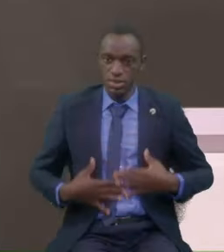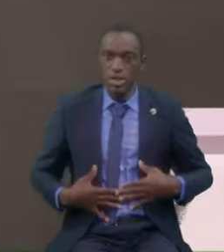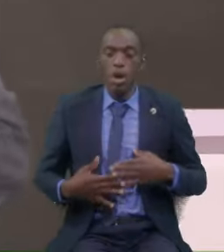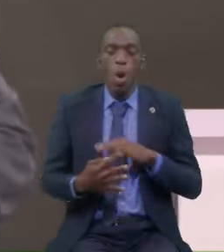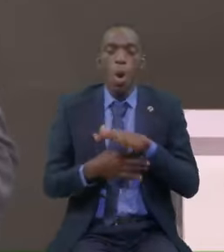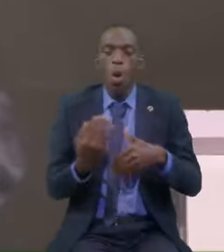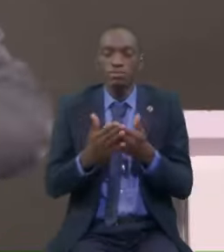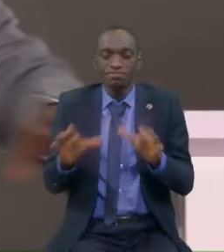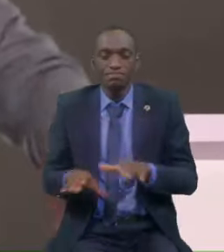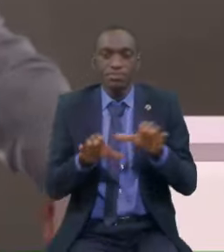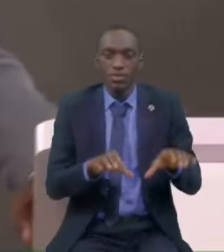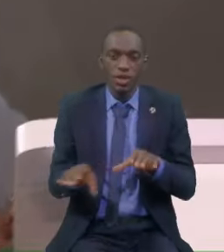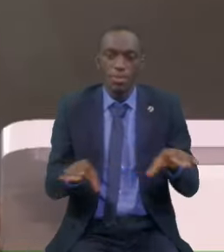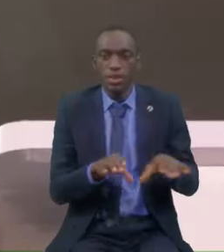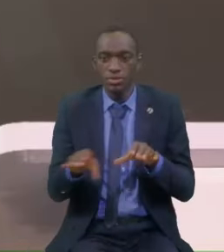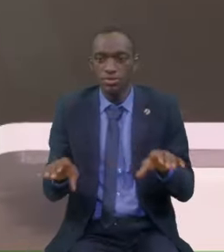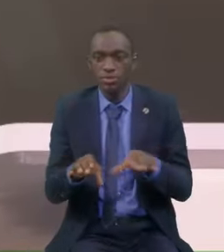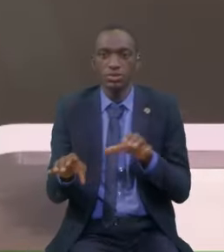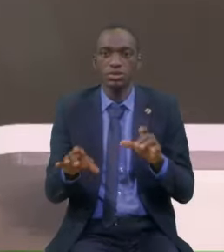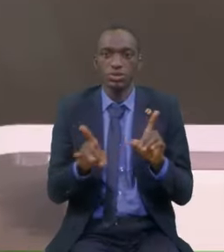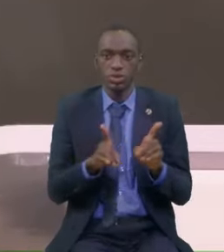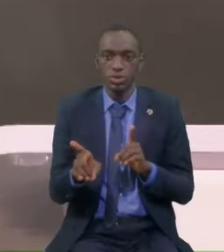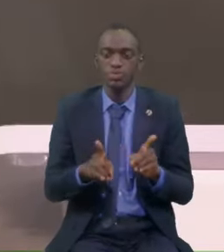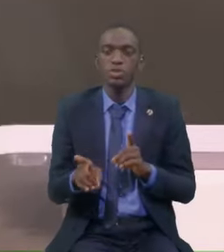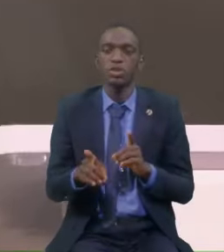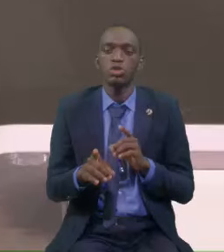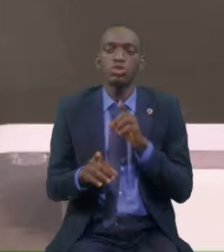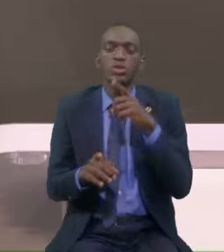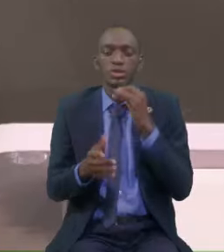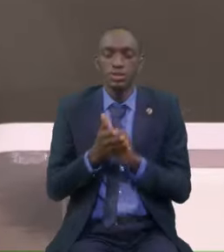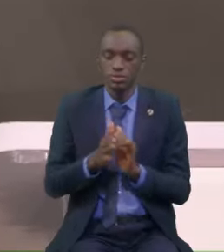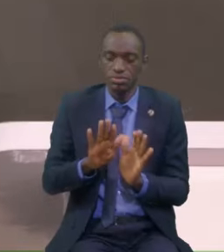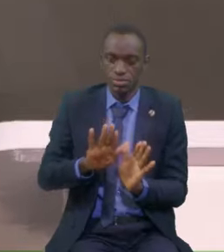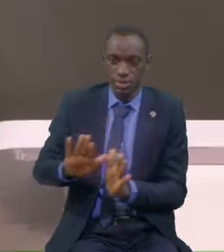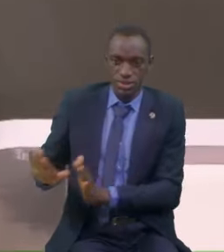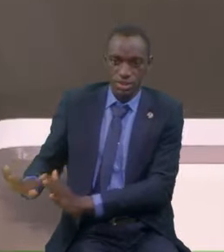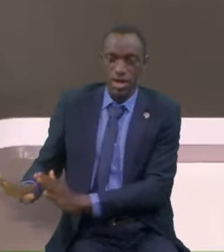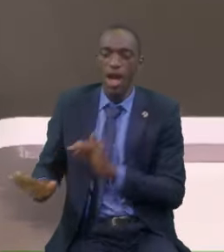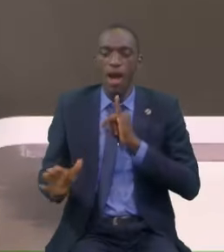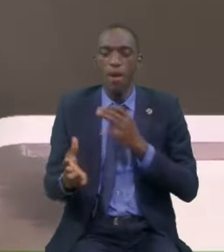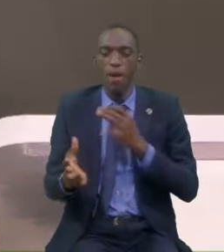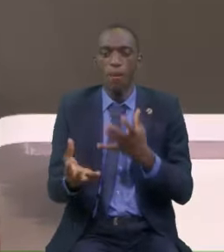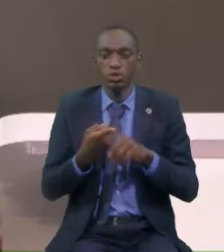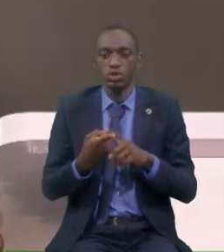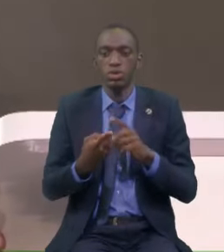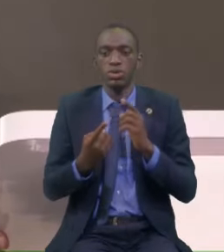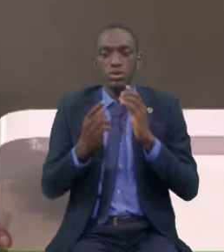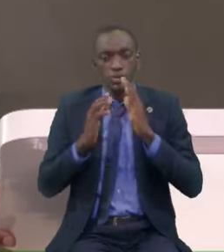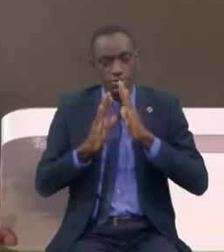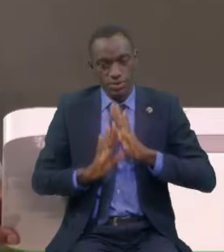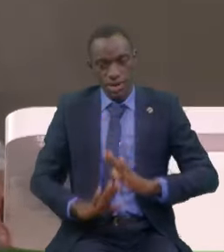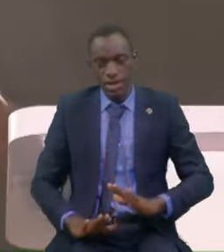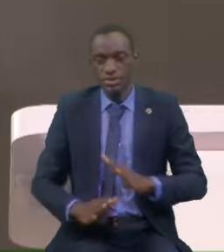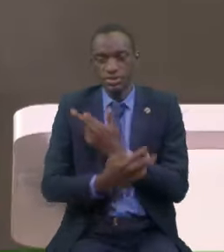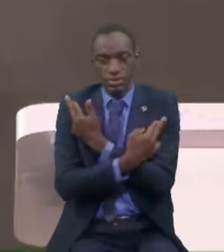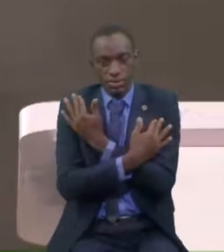you go aside. I want you relax in the presence of the Lord. I want to rest in